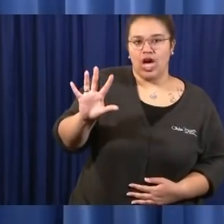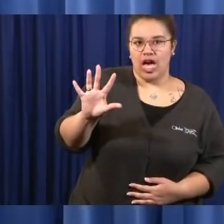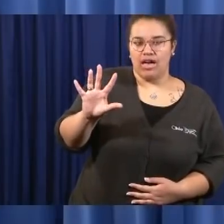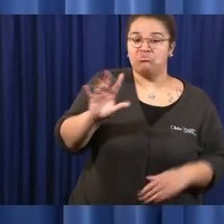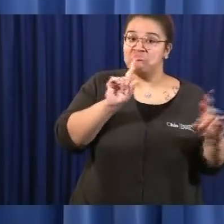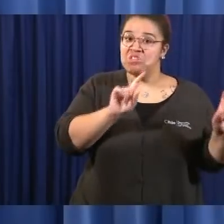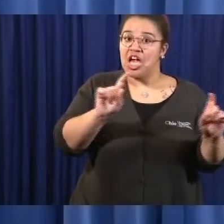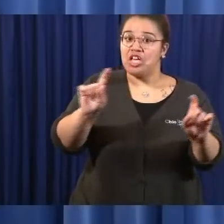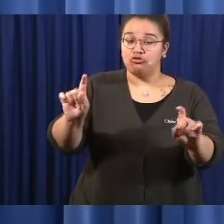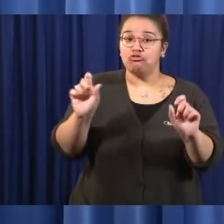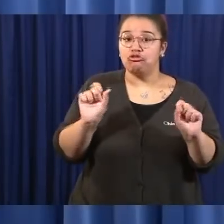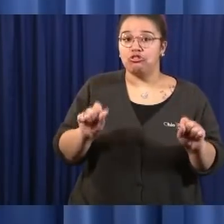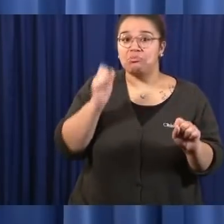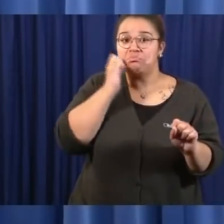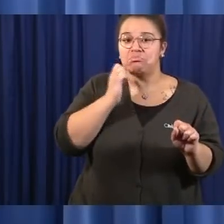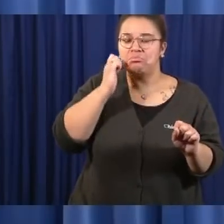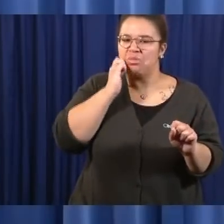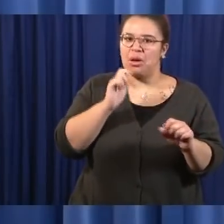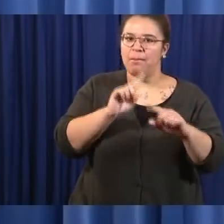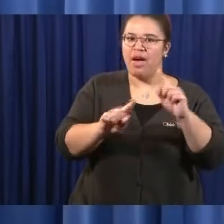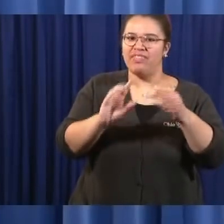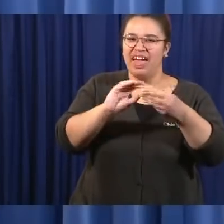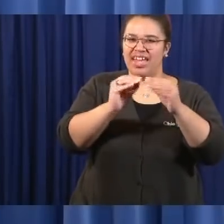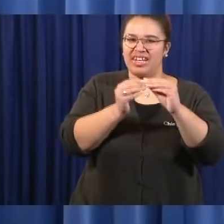number. What's the problem?